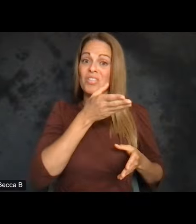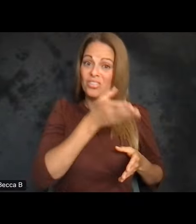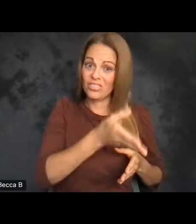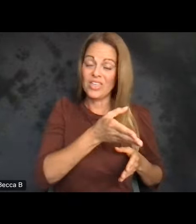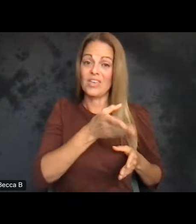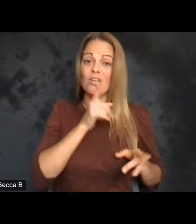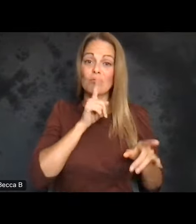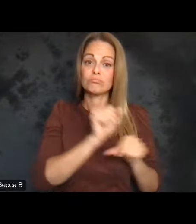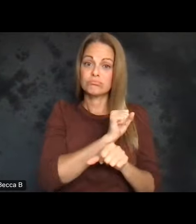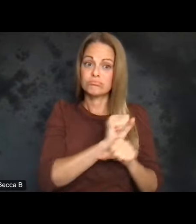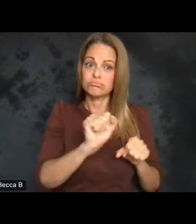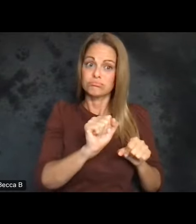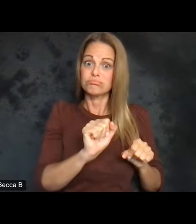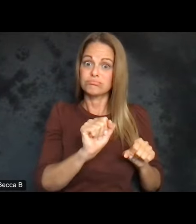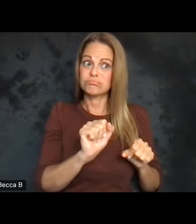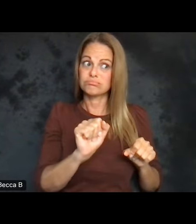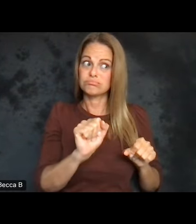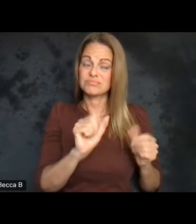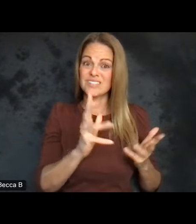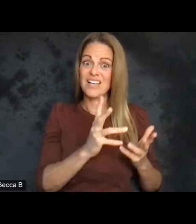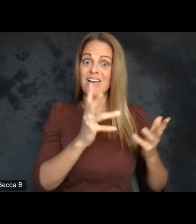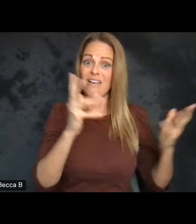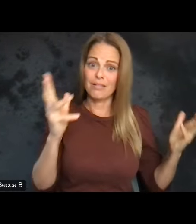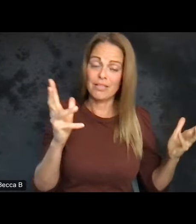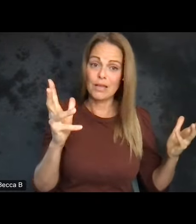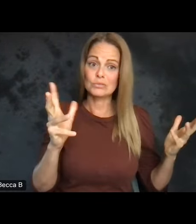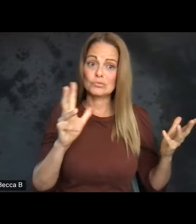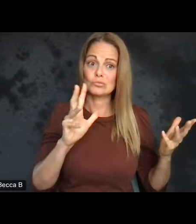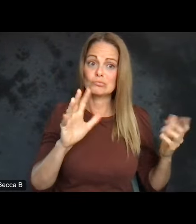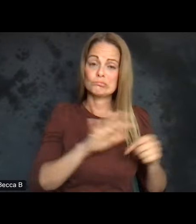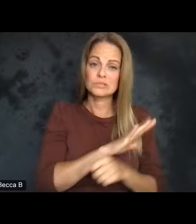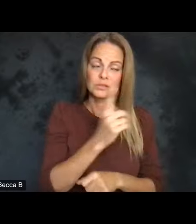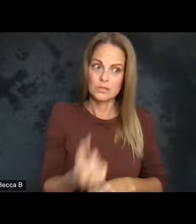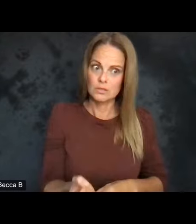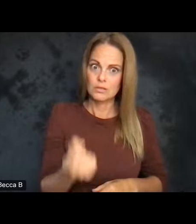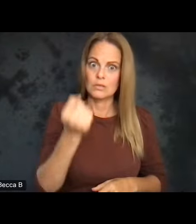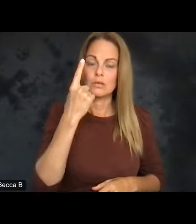to digest. In the best world, it would seem like